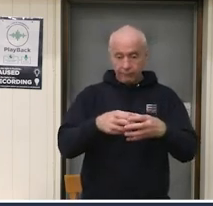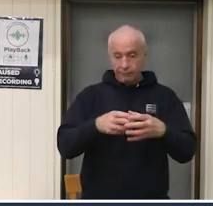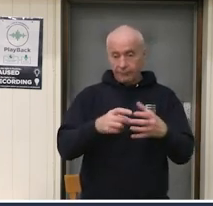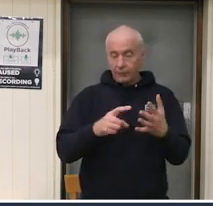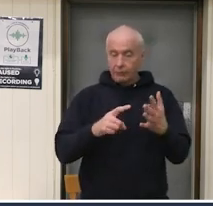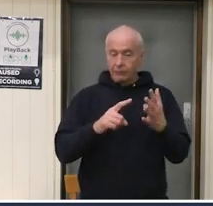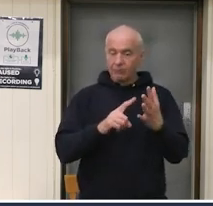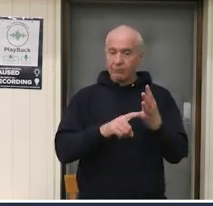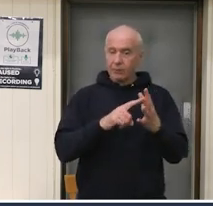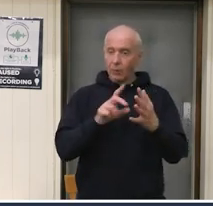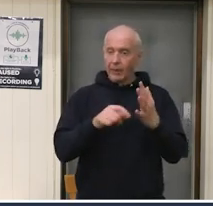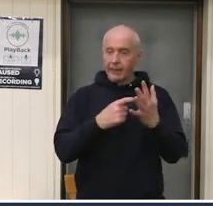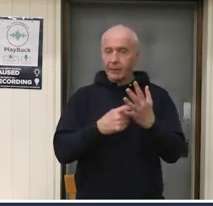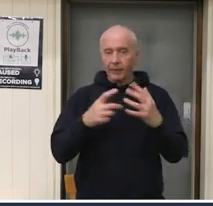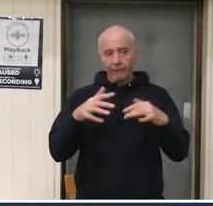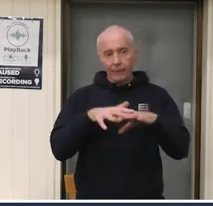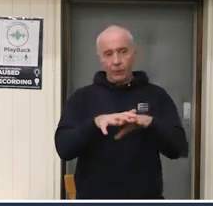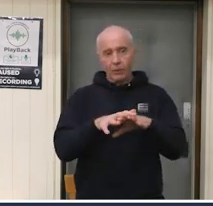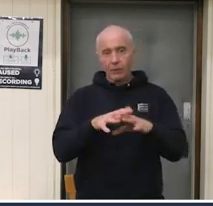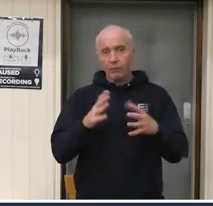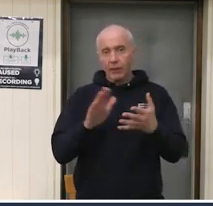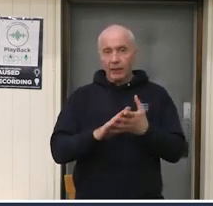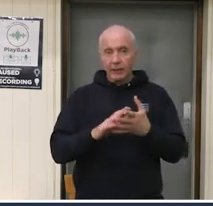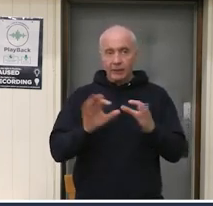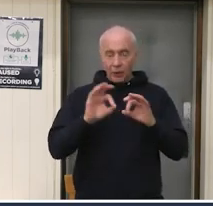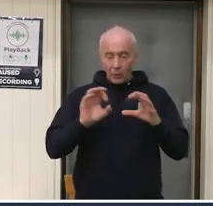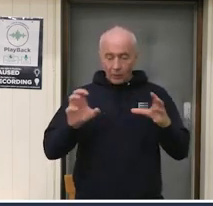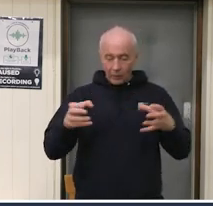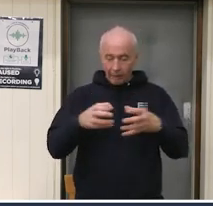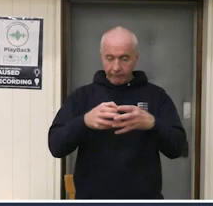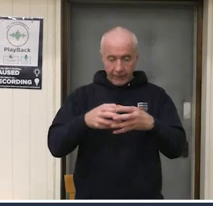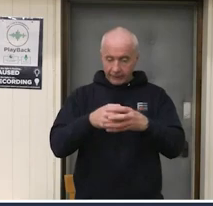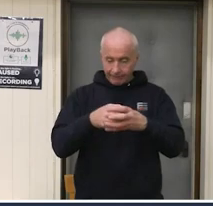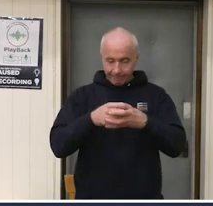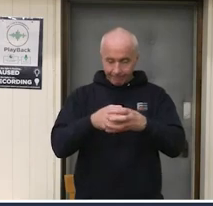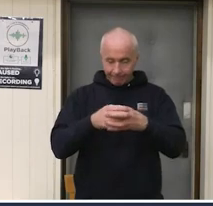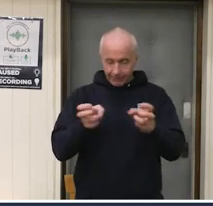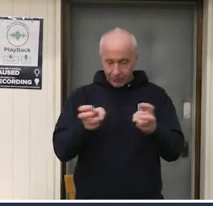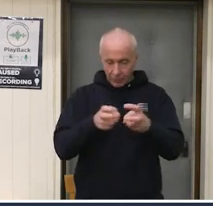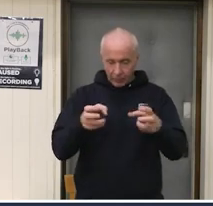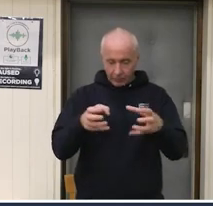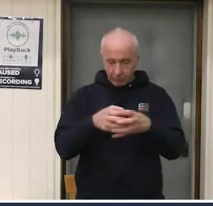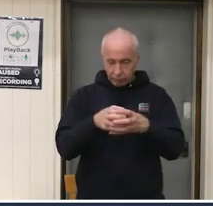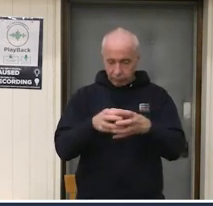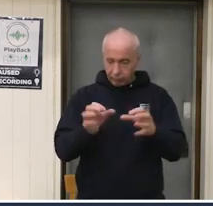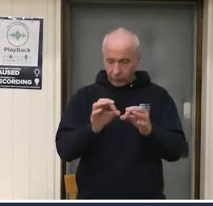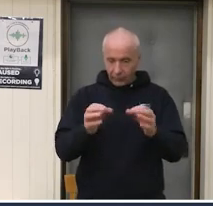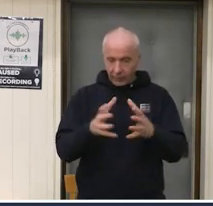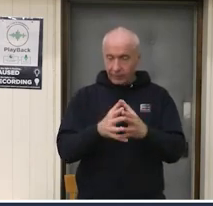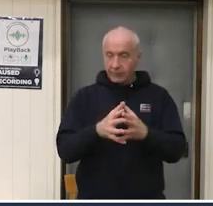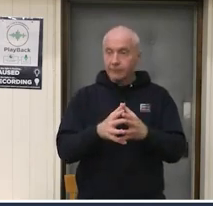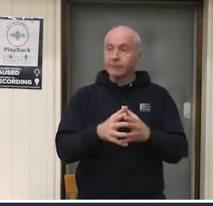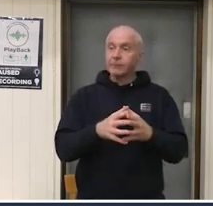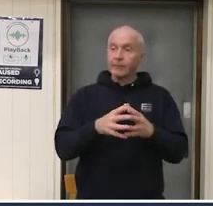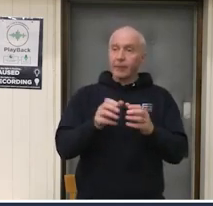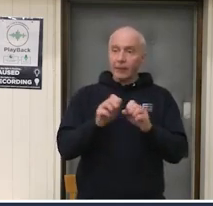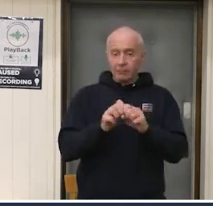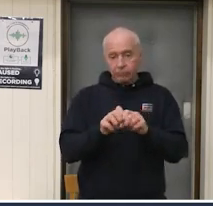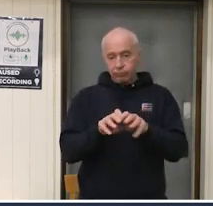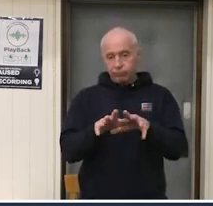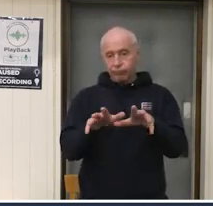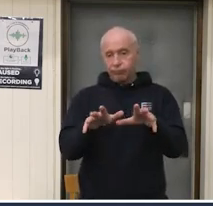or the propensity to keep moving of the fuel that you're compressing. There are sort of two main ways of doing